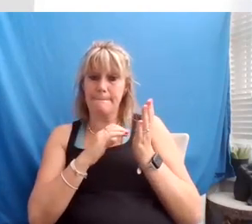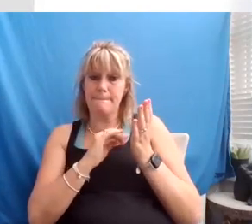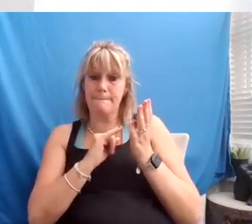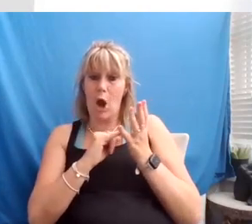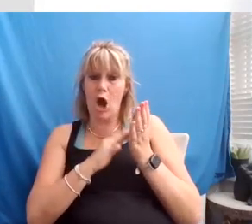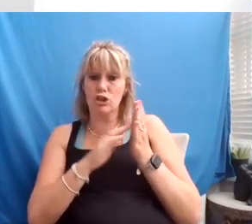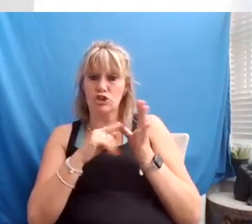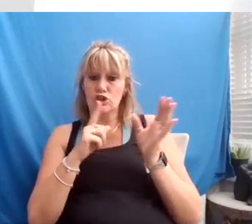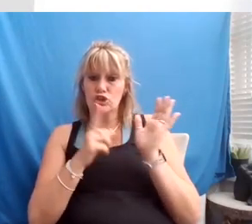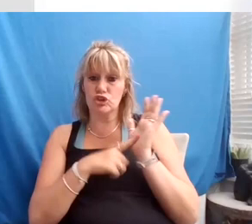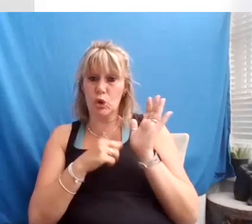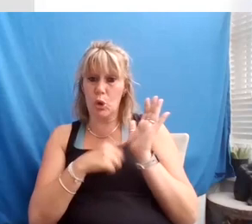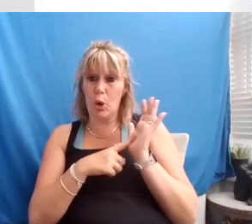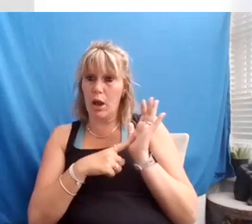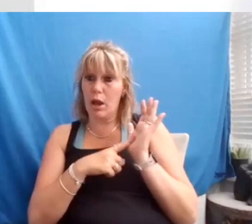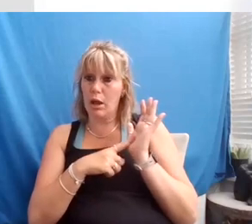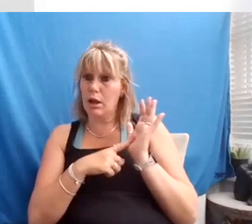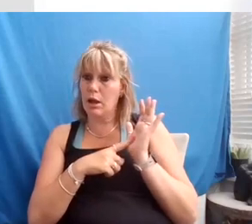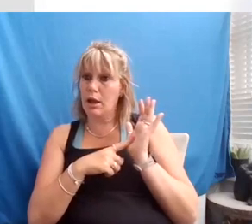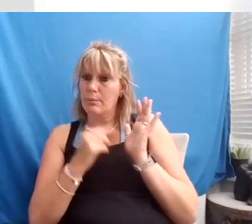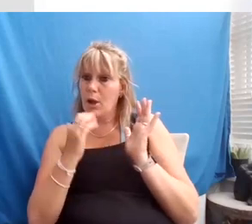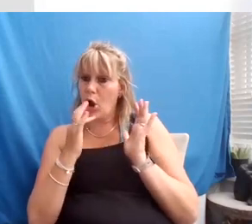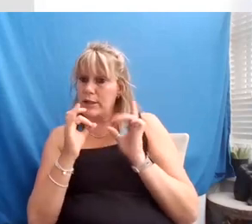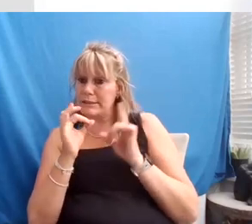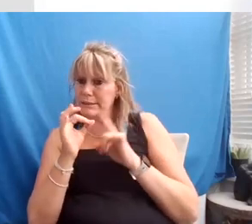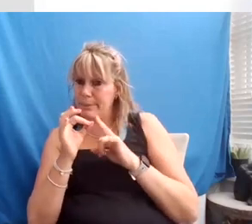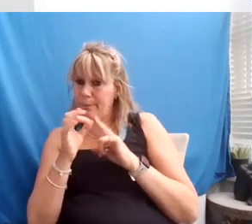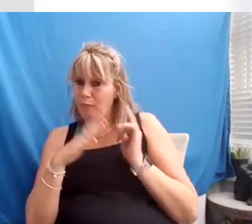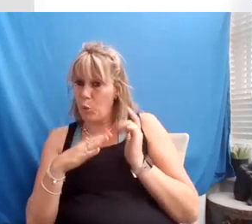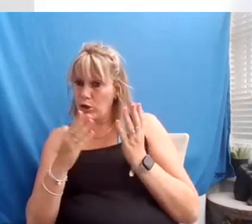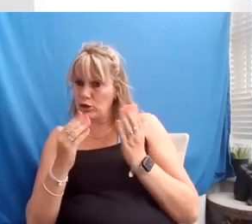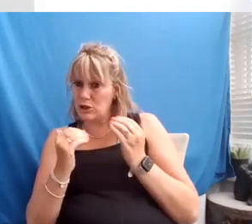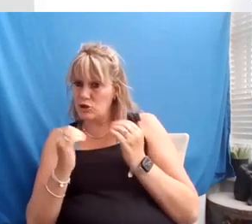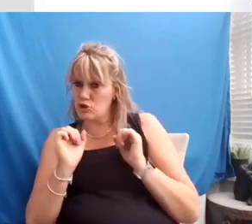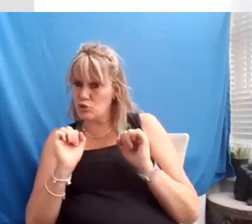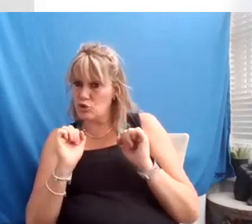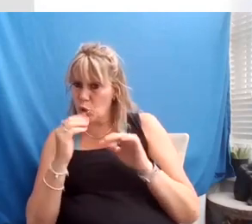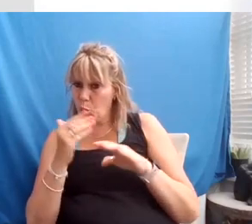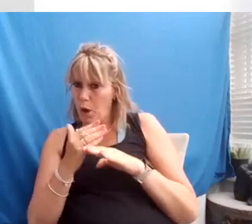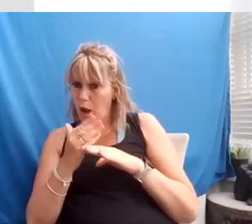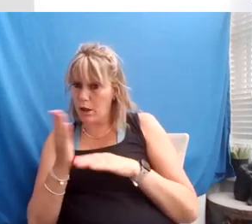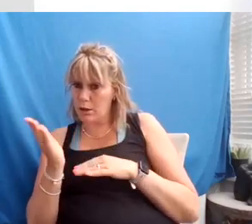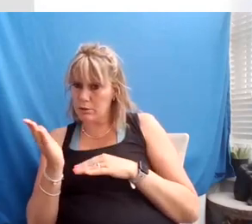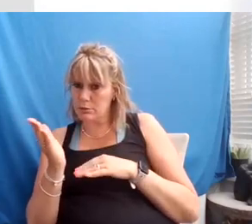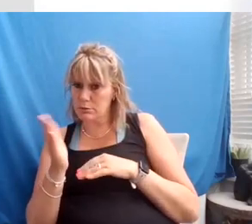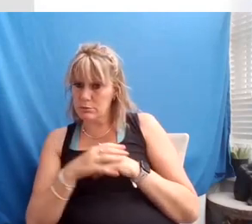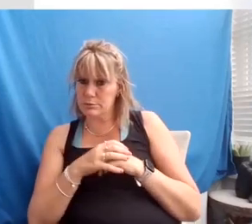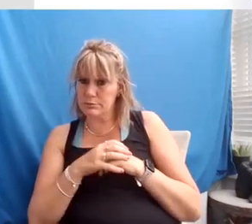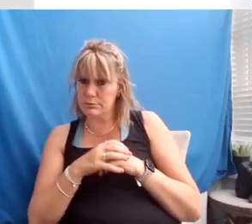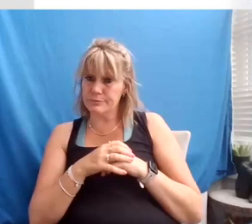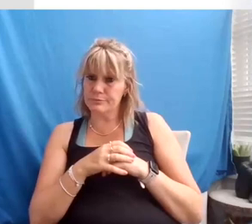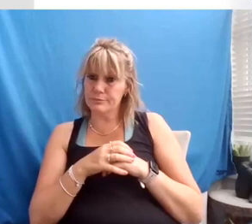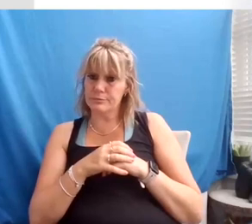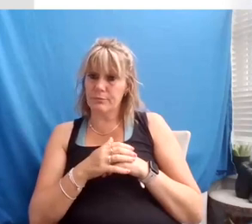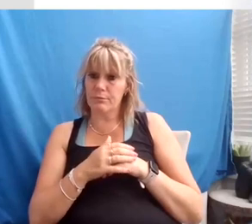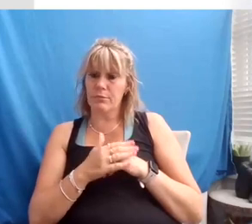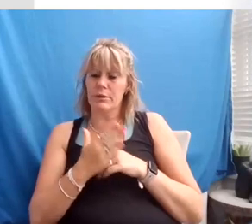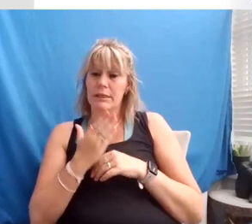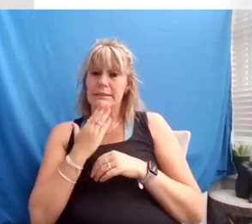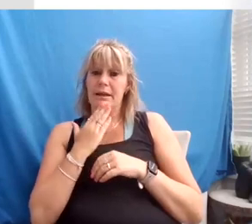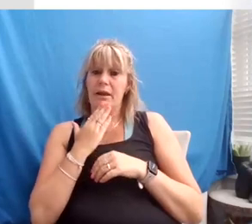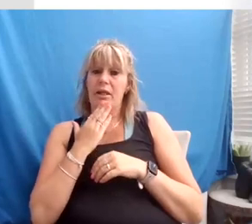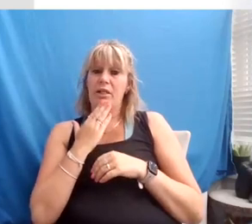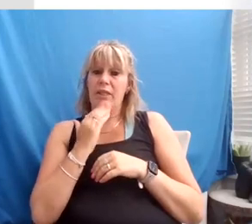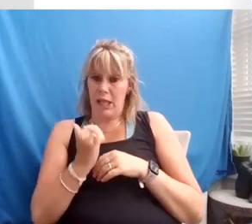whether you would be kind enough to introduce your piece. Thank you. Yeah.